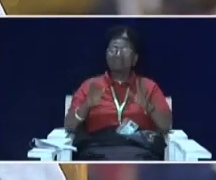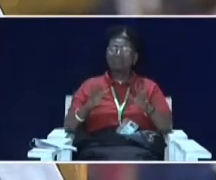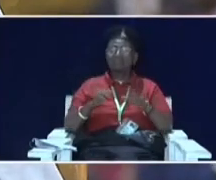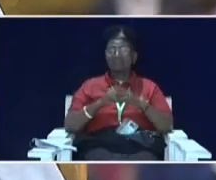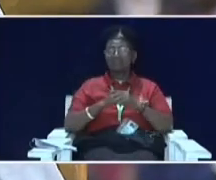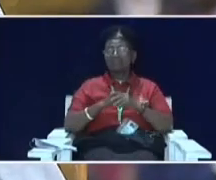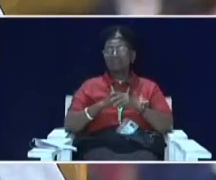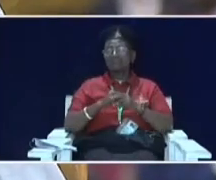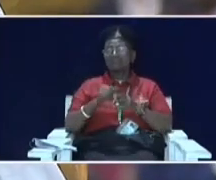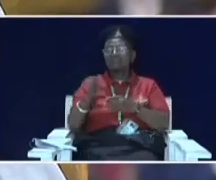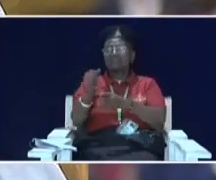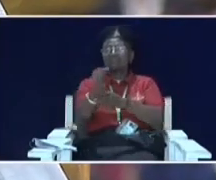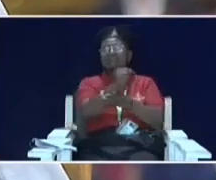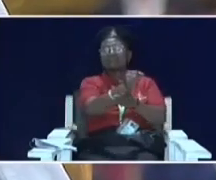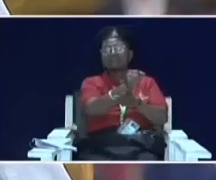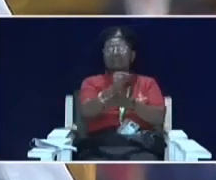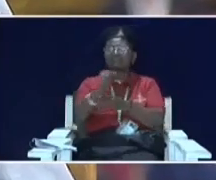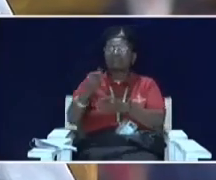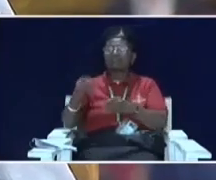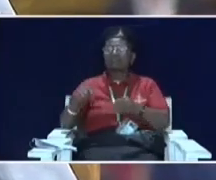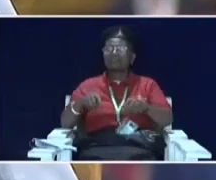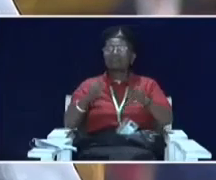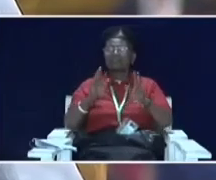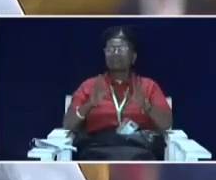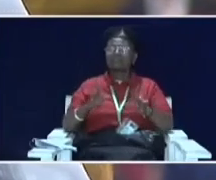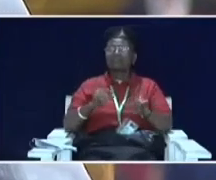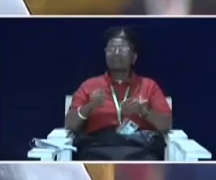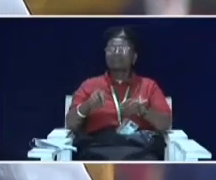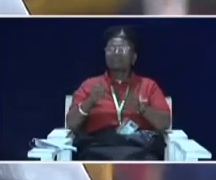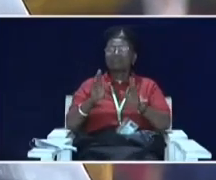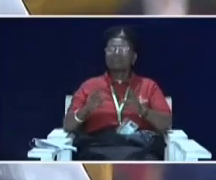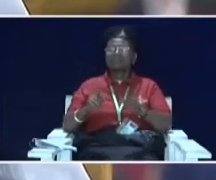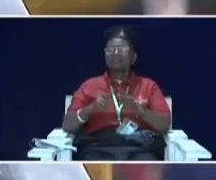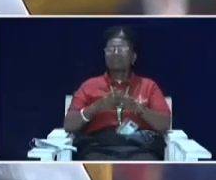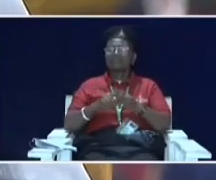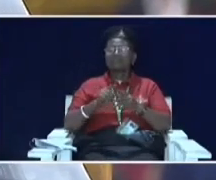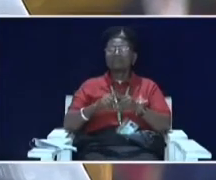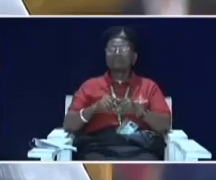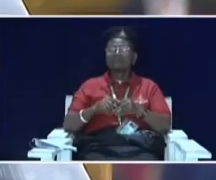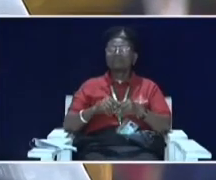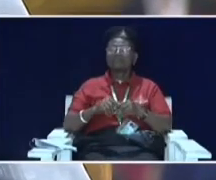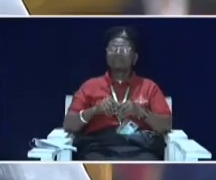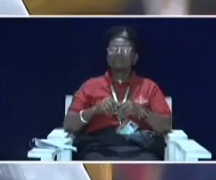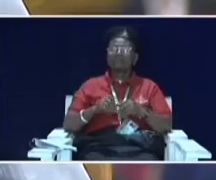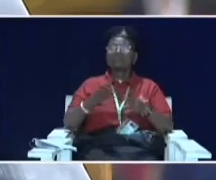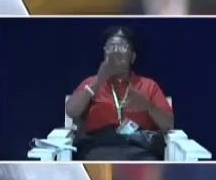I shook hands with the driver, and the driver began to shake violently, shouting,